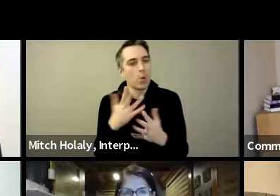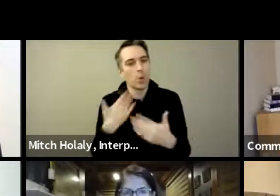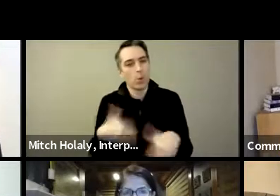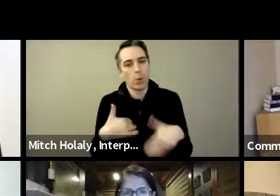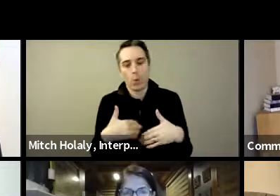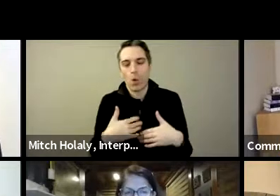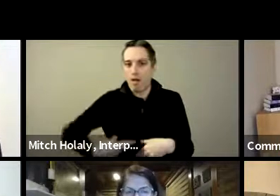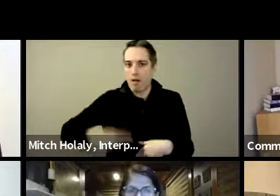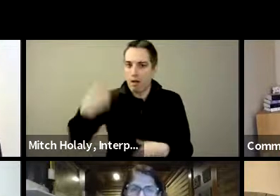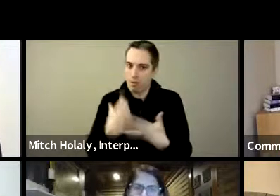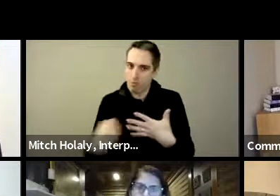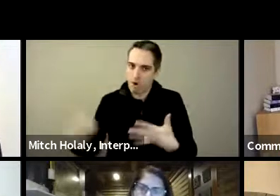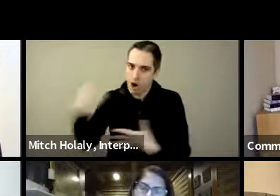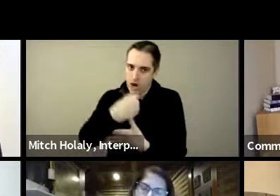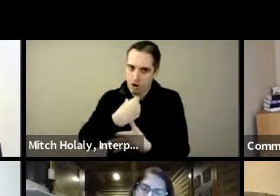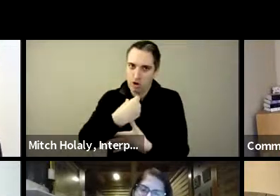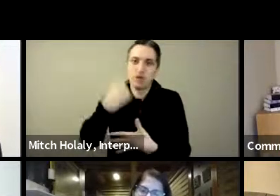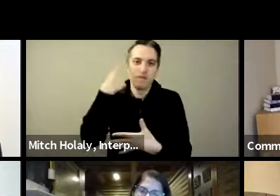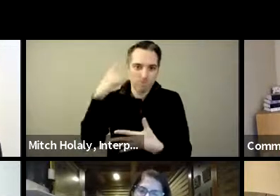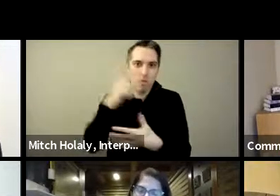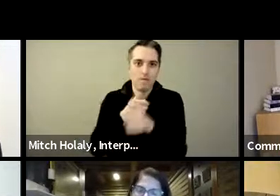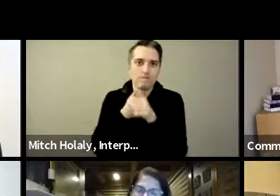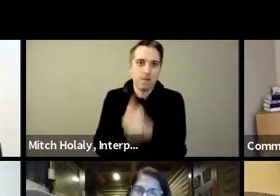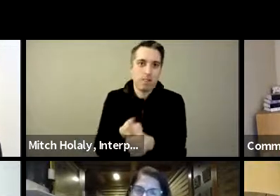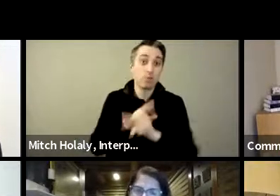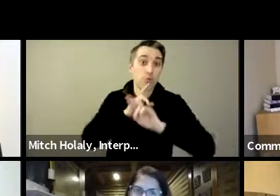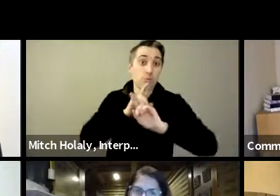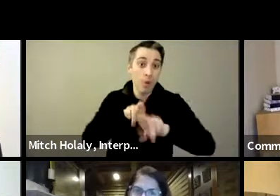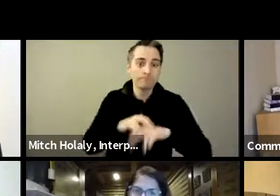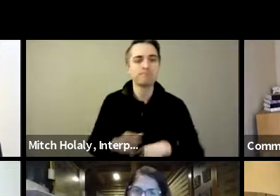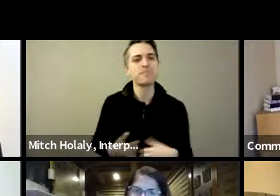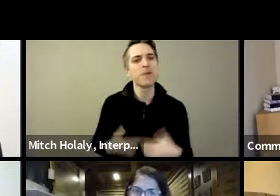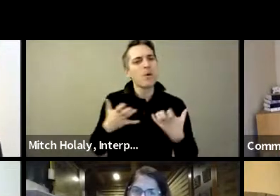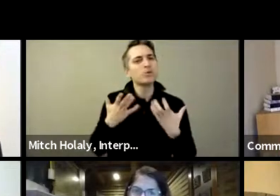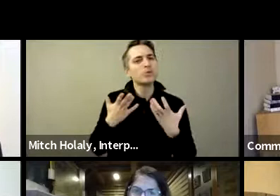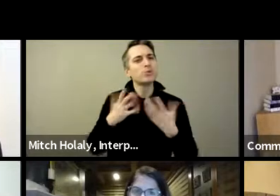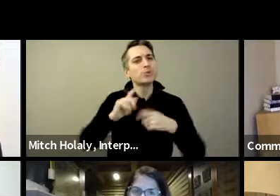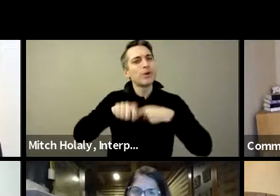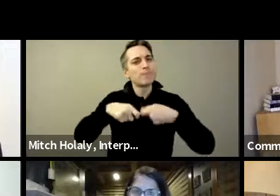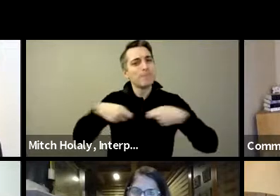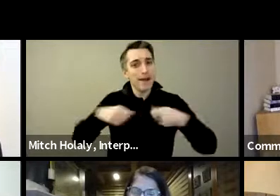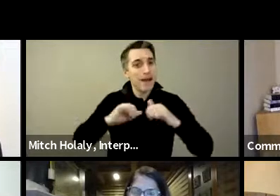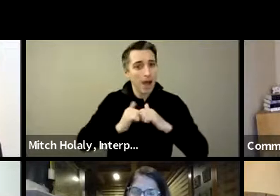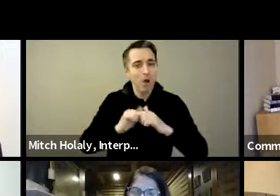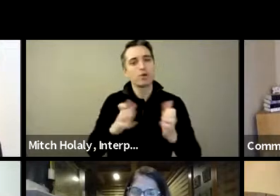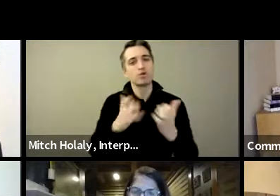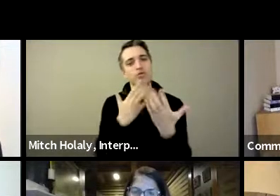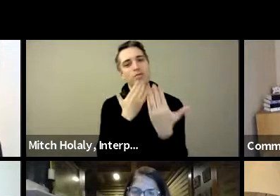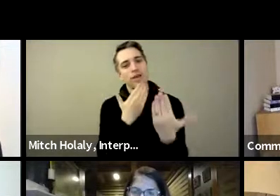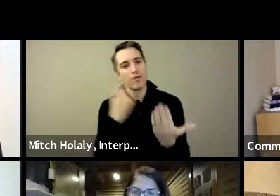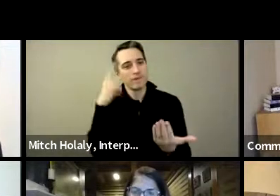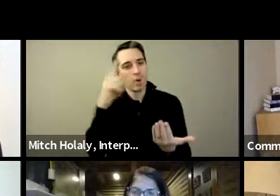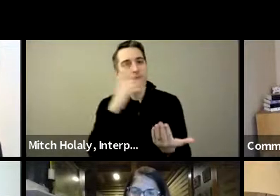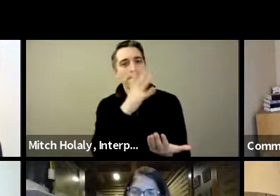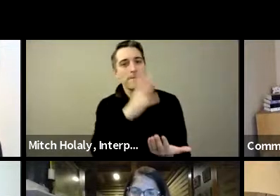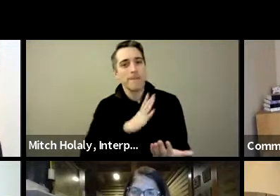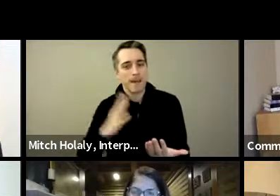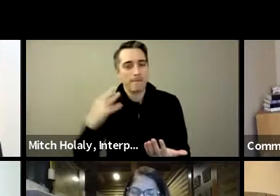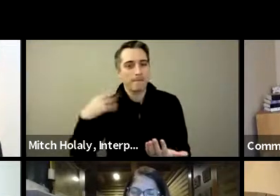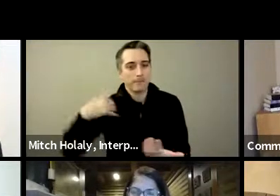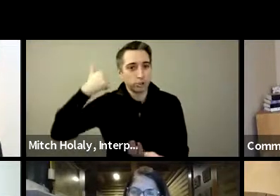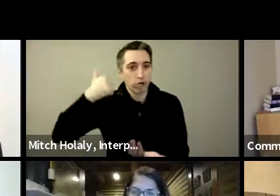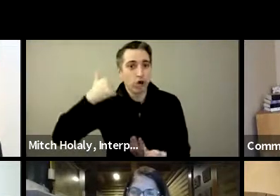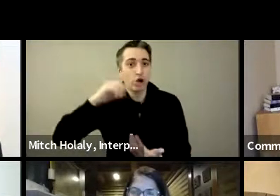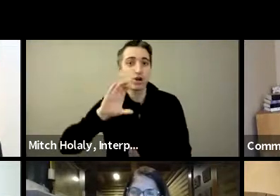the recommendations in the report. I would like to conclude by taking a moment to express my gratitude to Madam Chair Clayton and the